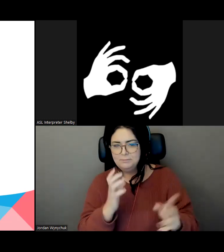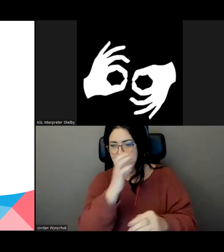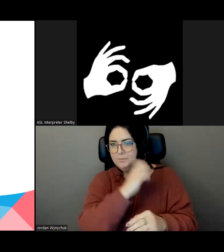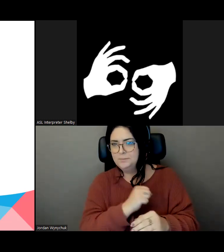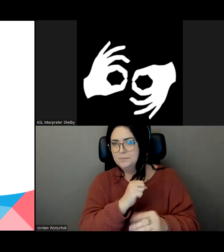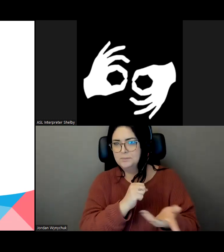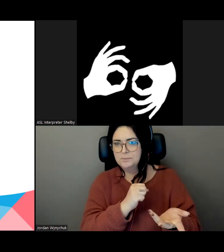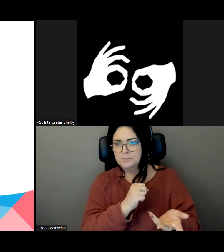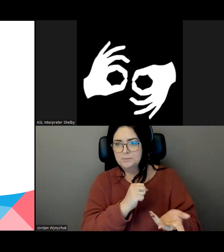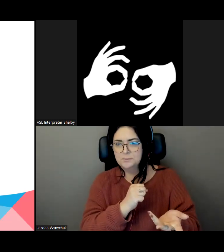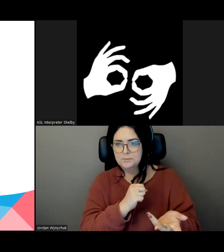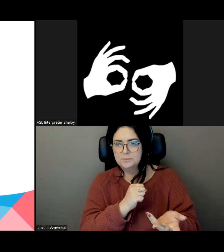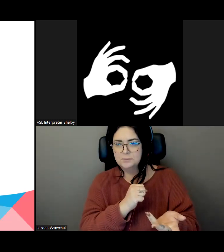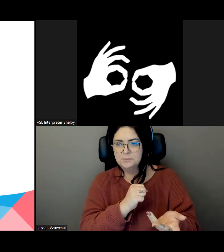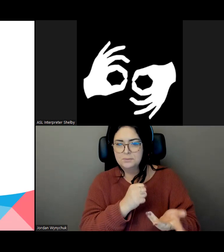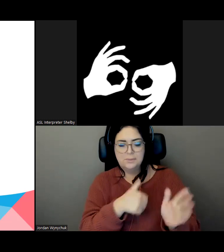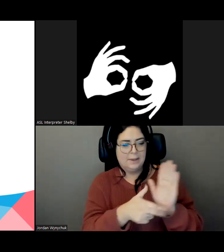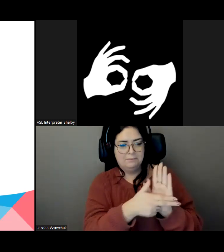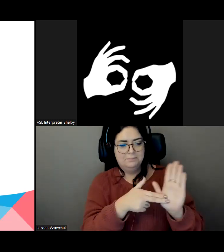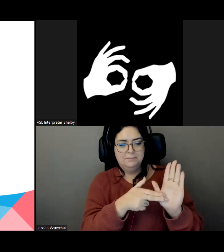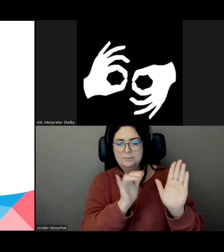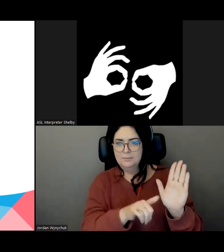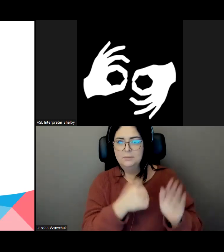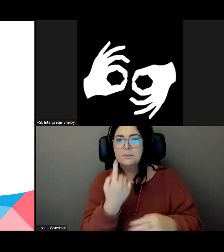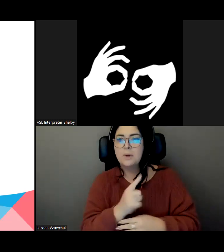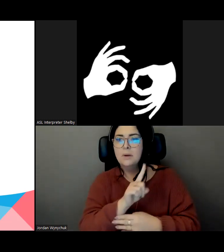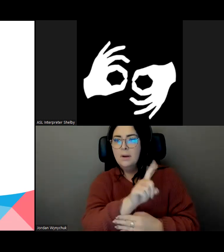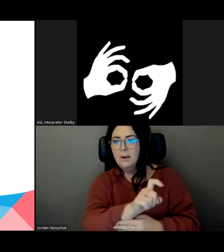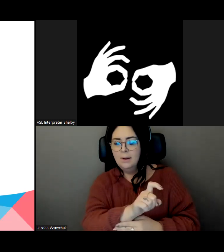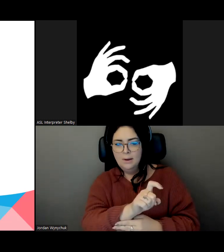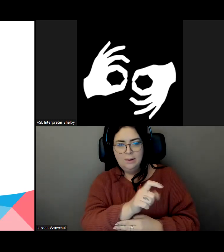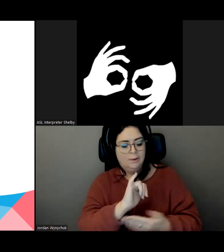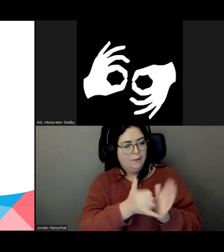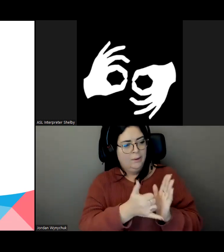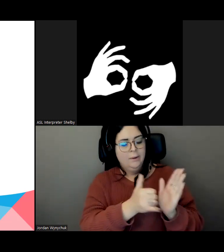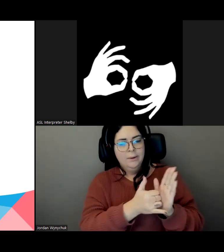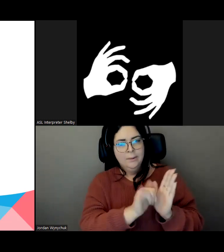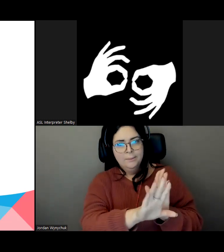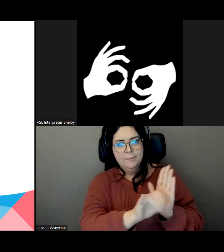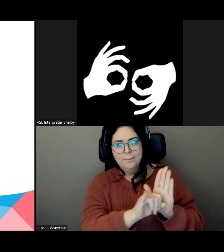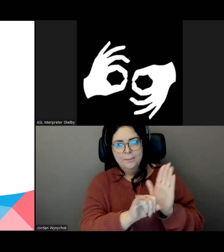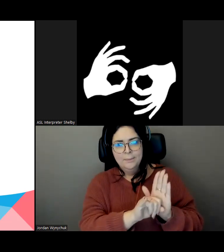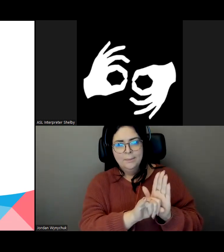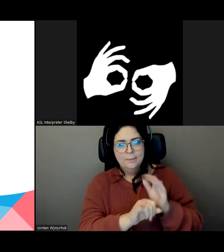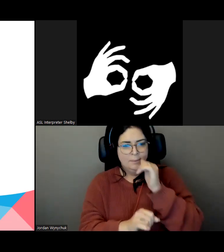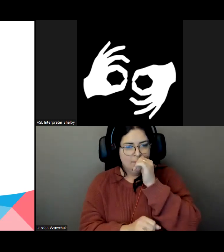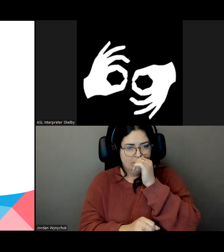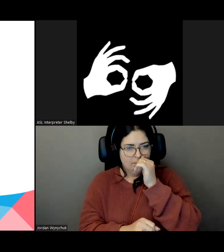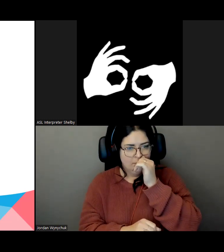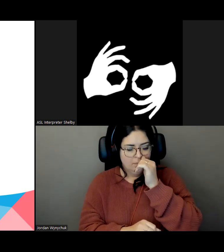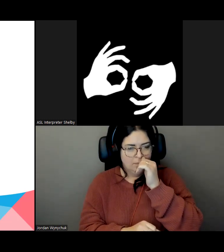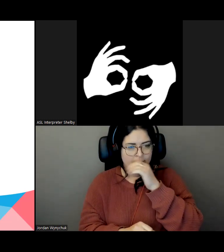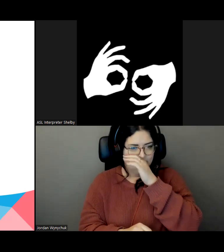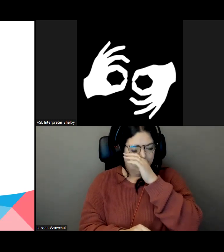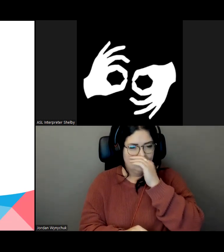they would like to be labeled a certain way. Always ask a person how they identify. Think of ally as an